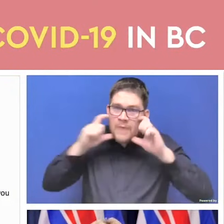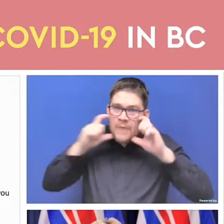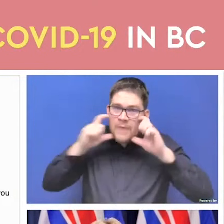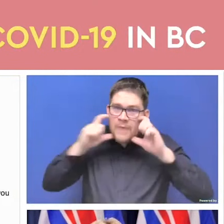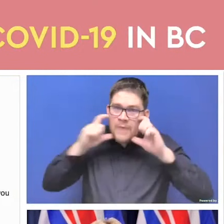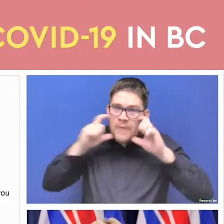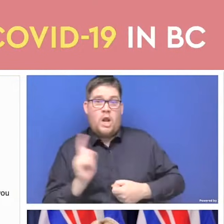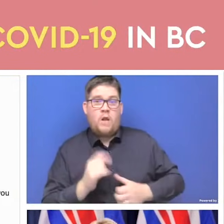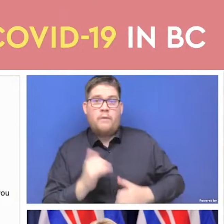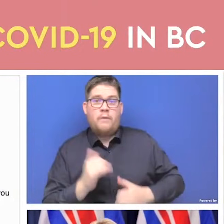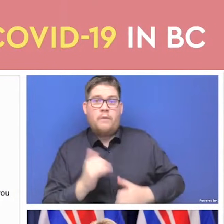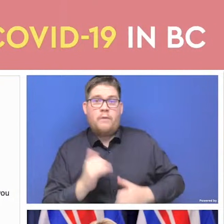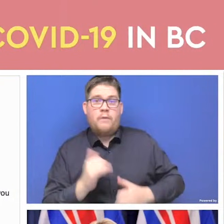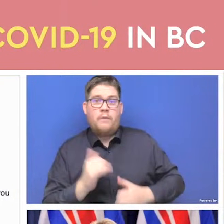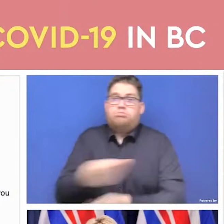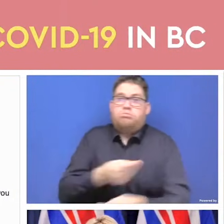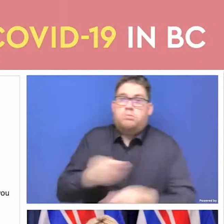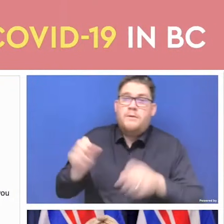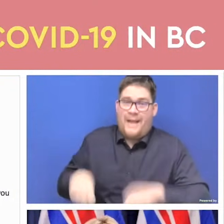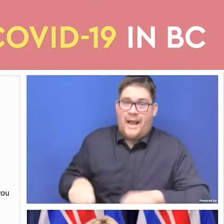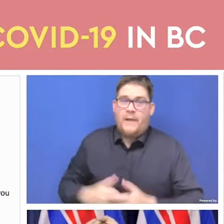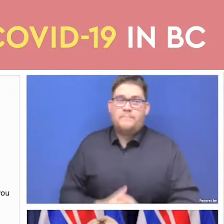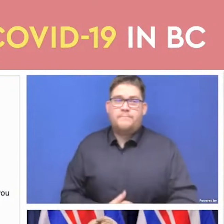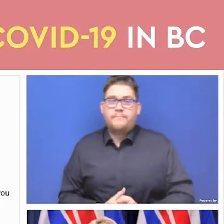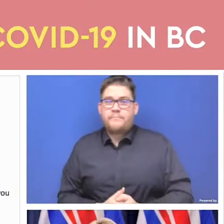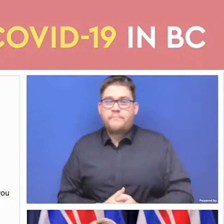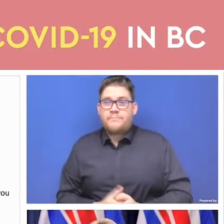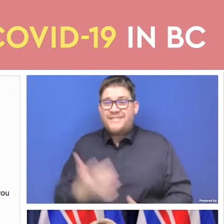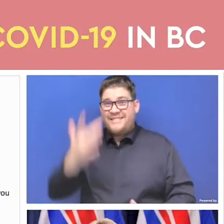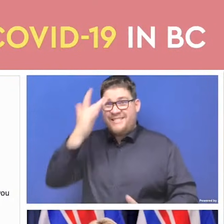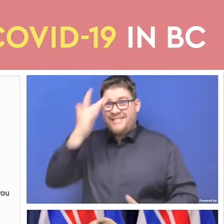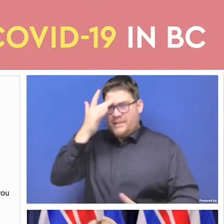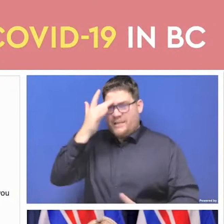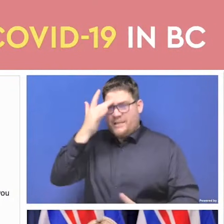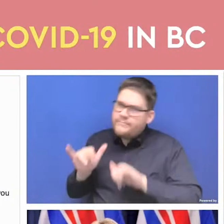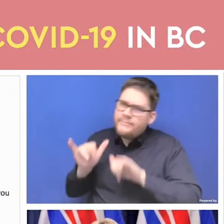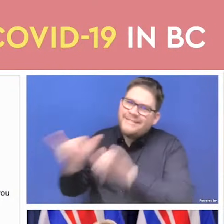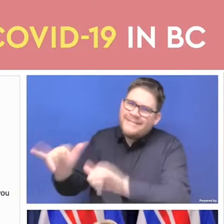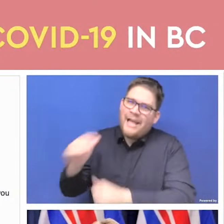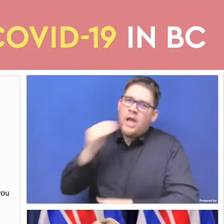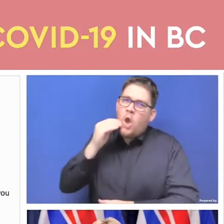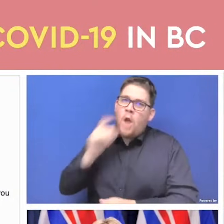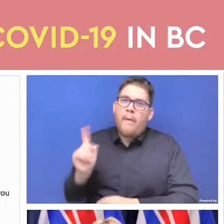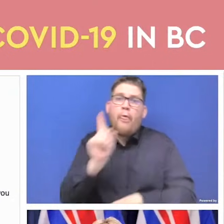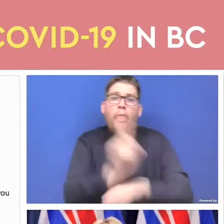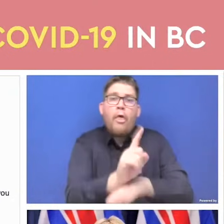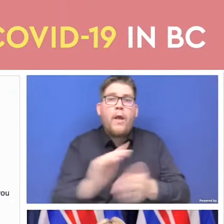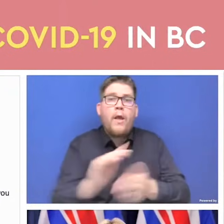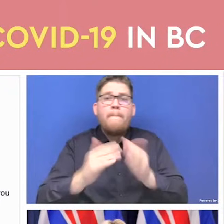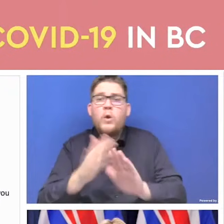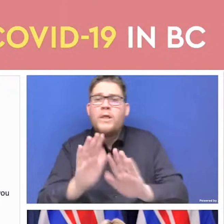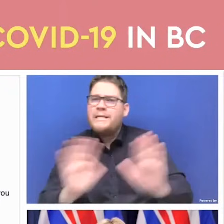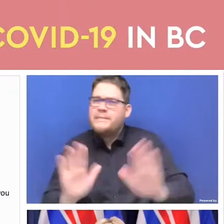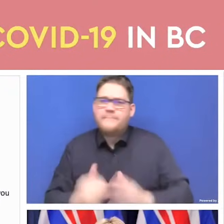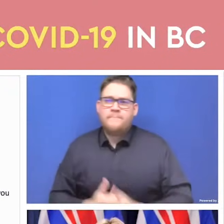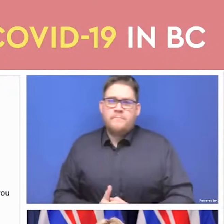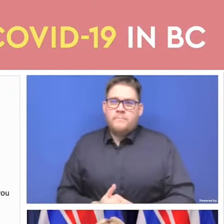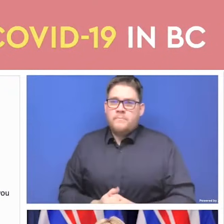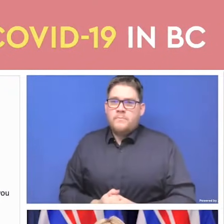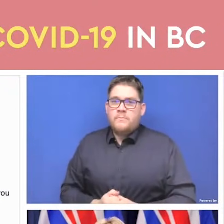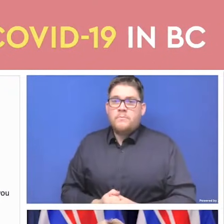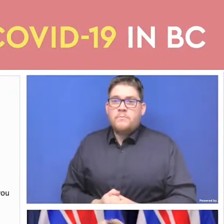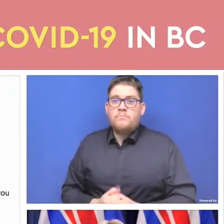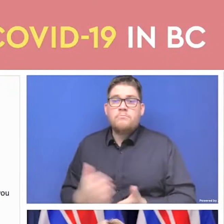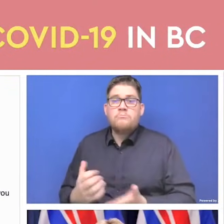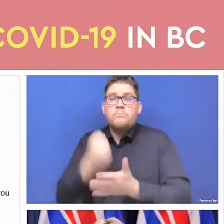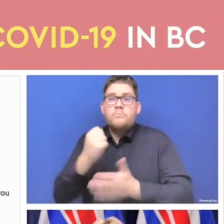others, staying home and staying away from others if we're sick and getting tested, checking before you travel. There are some communities right